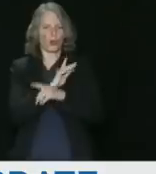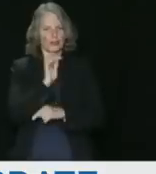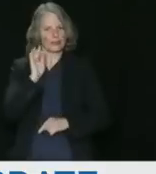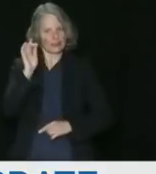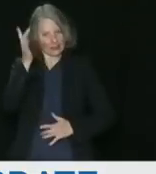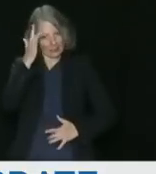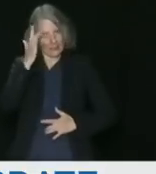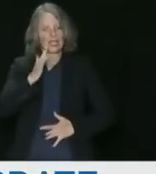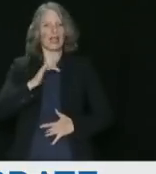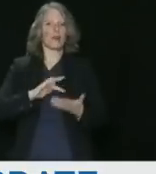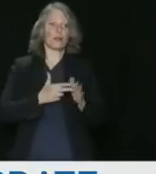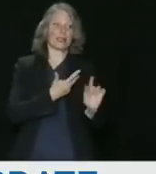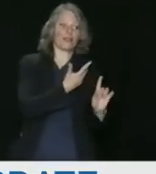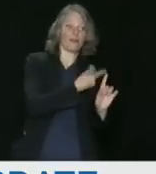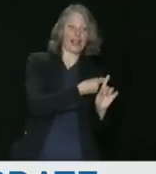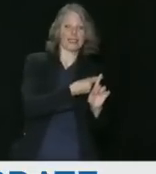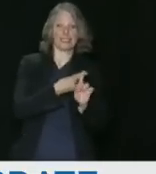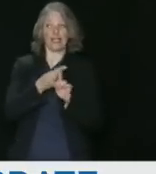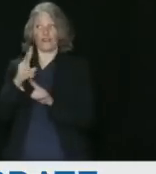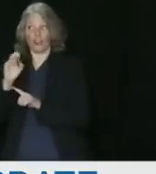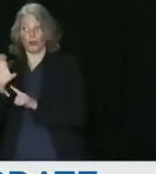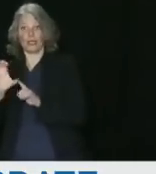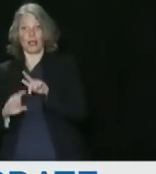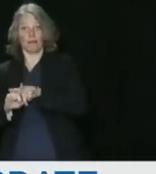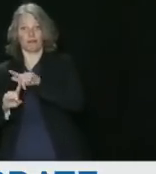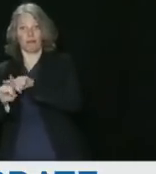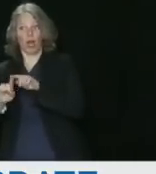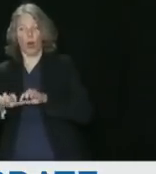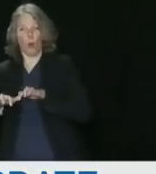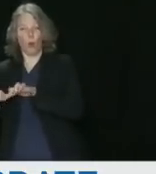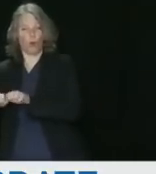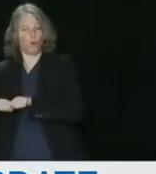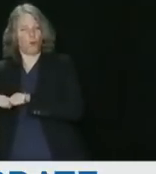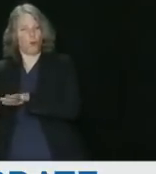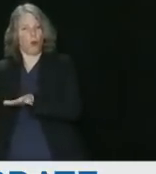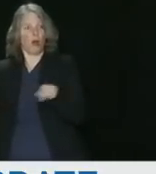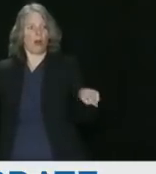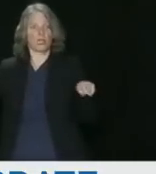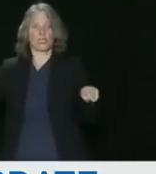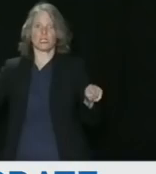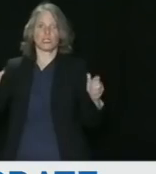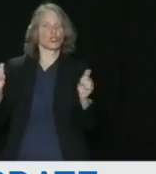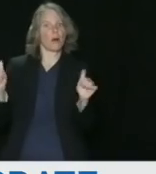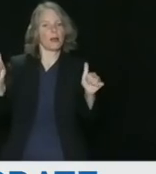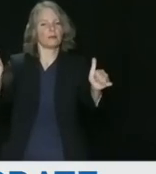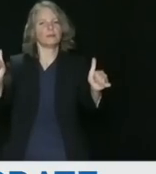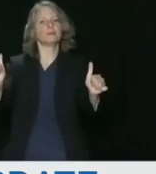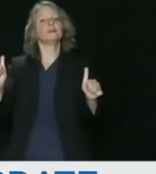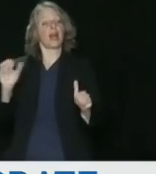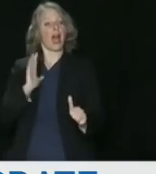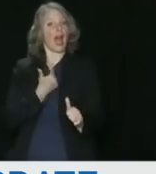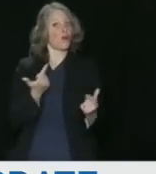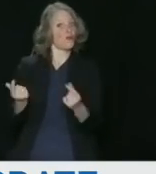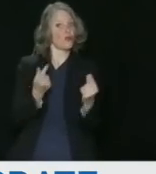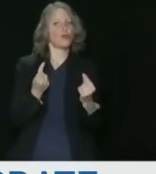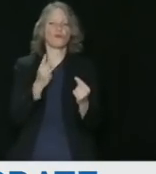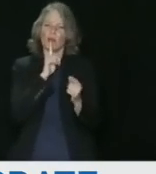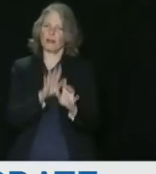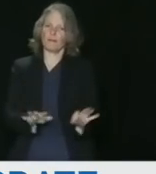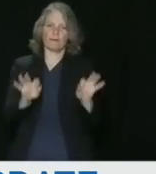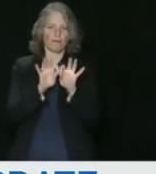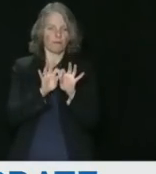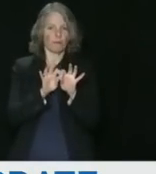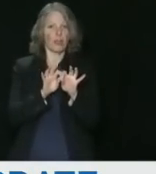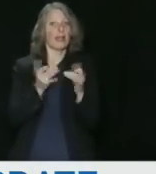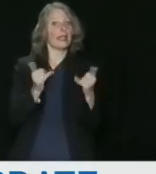race between vaccines and the variants, and that our actions matter. The total number of cumulative cases of